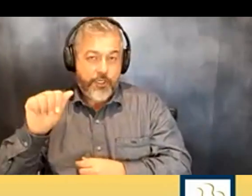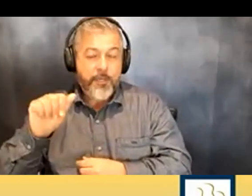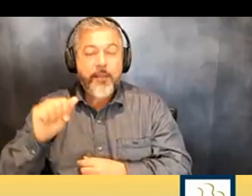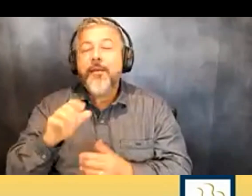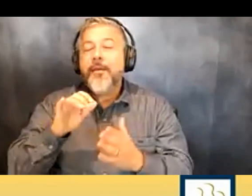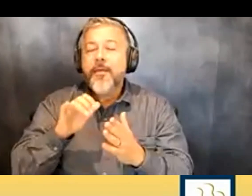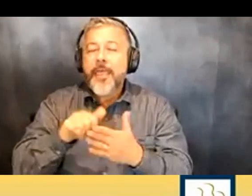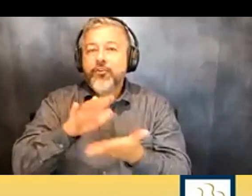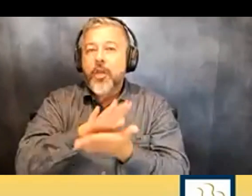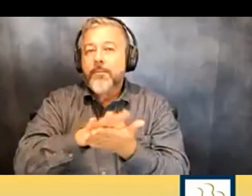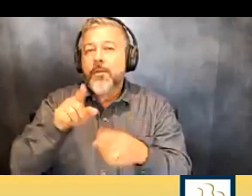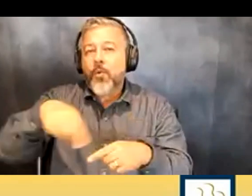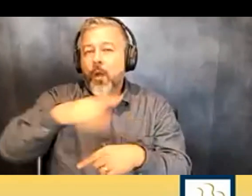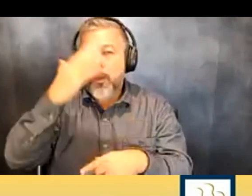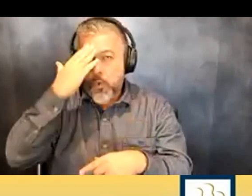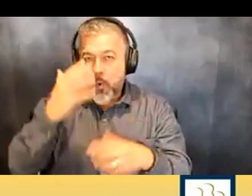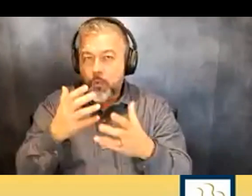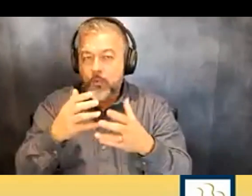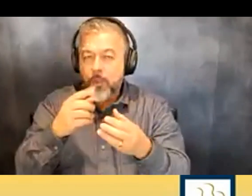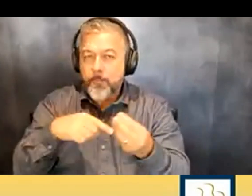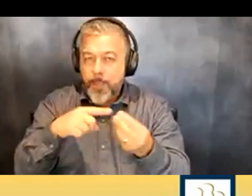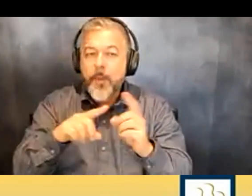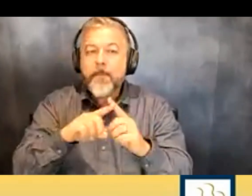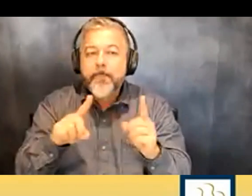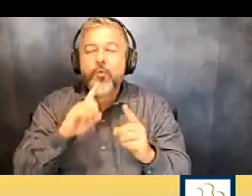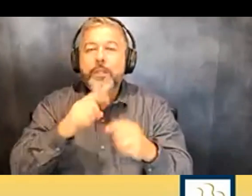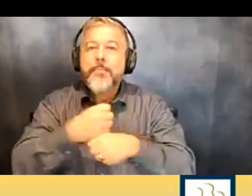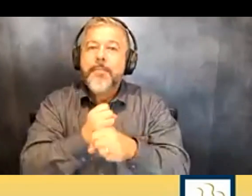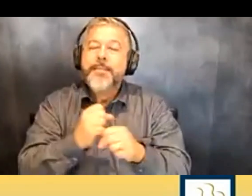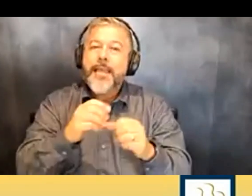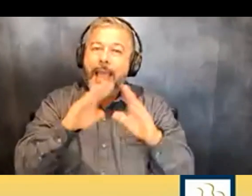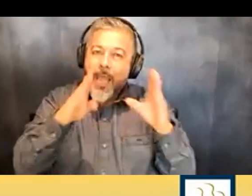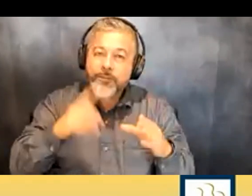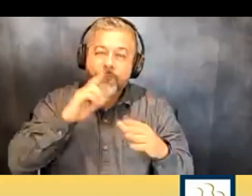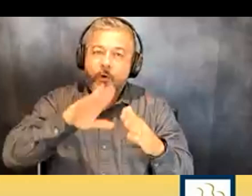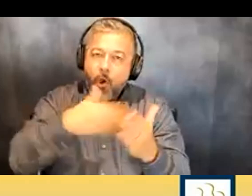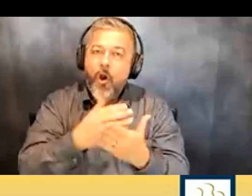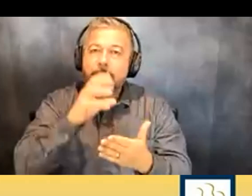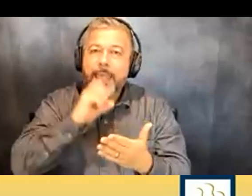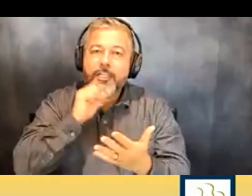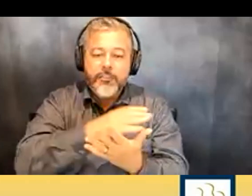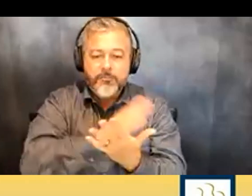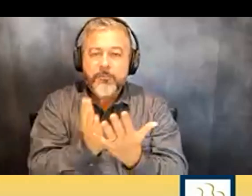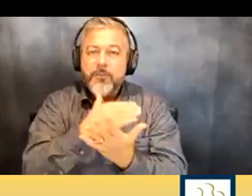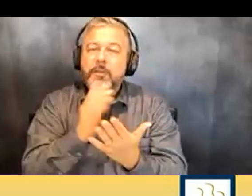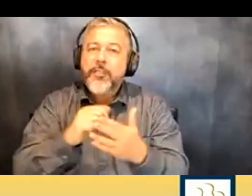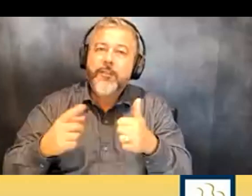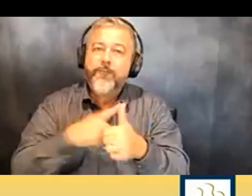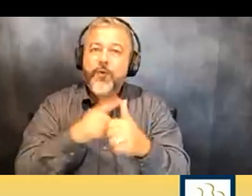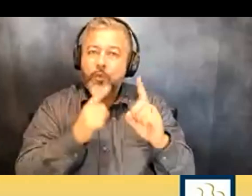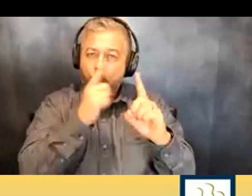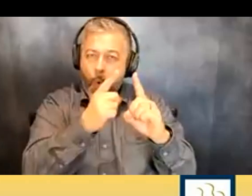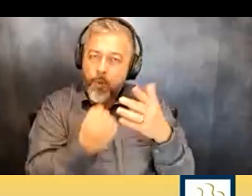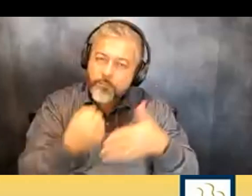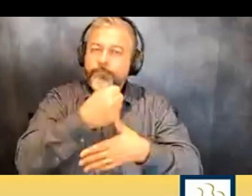extremely familiar with, and it really places housing for all ages and stages as its first goal, so that, that is how